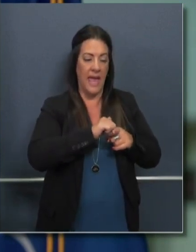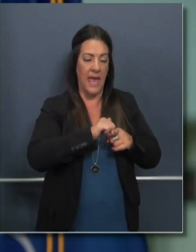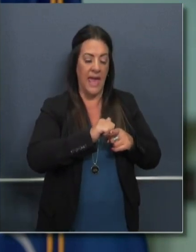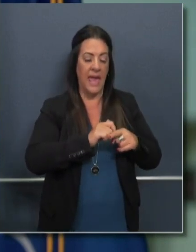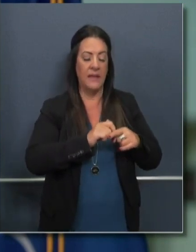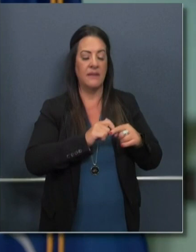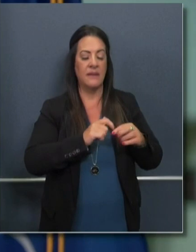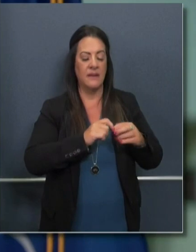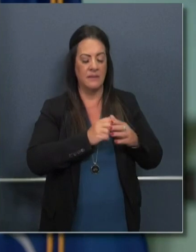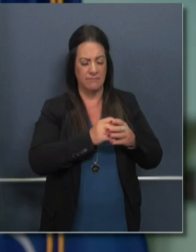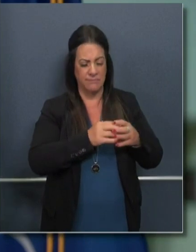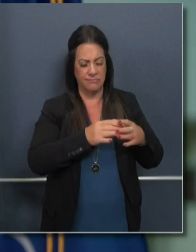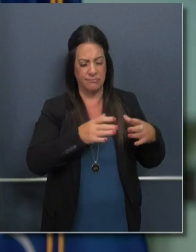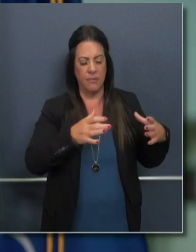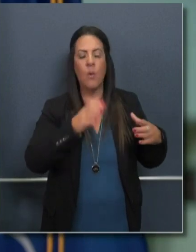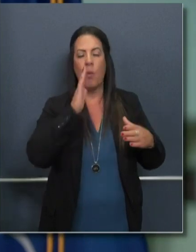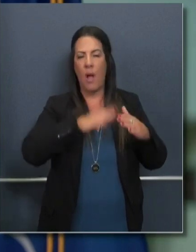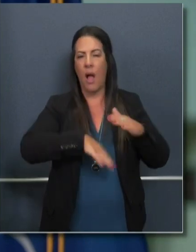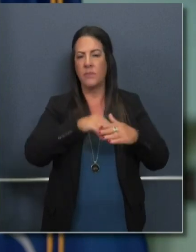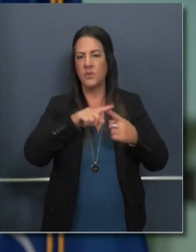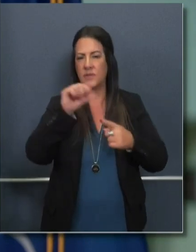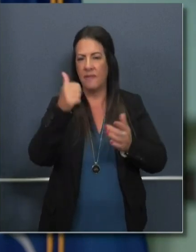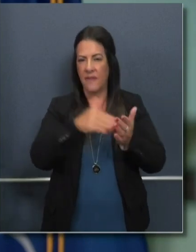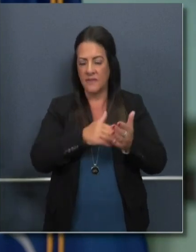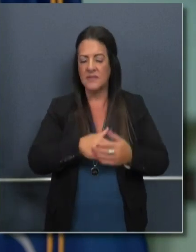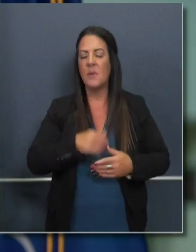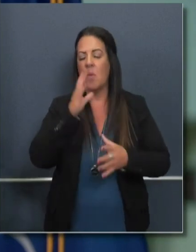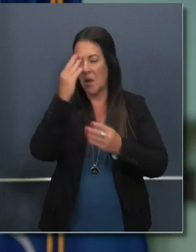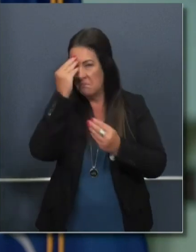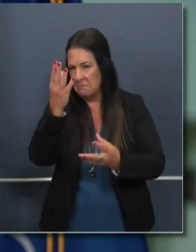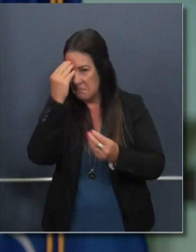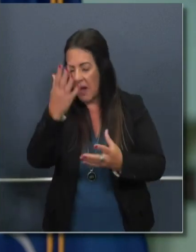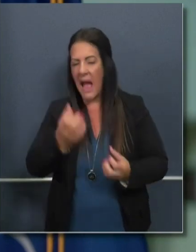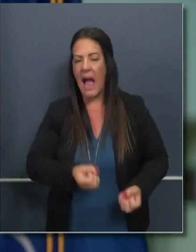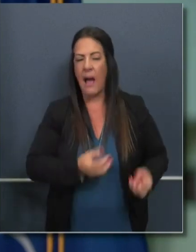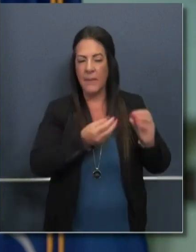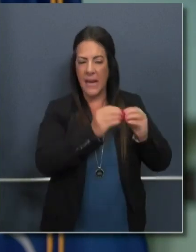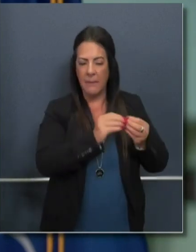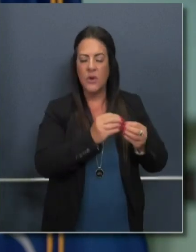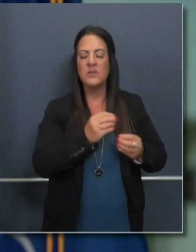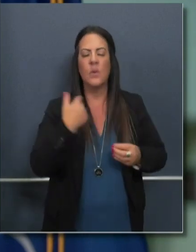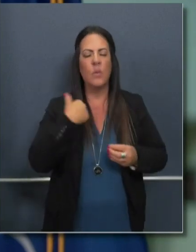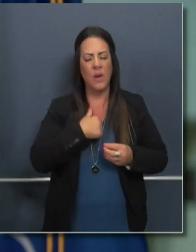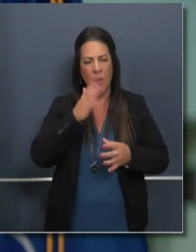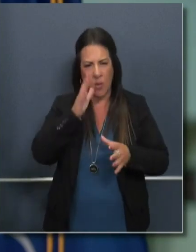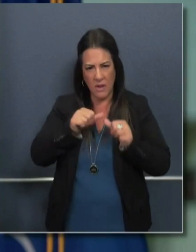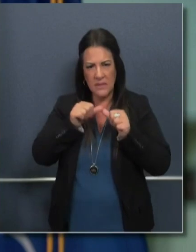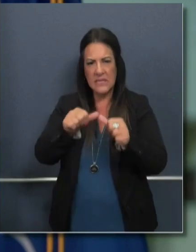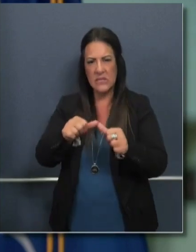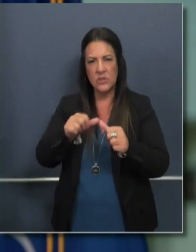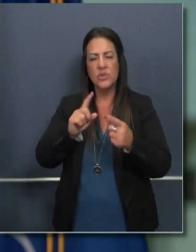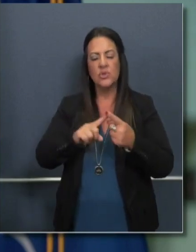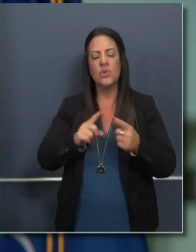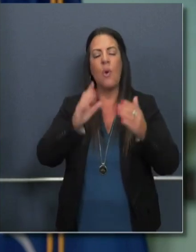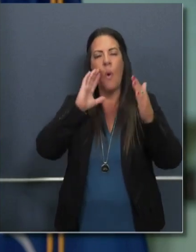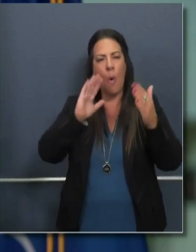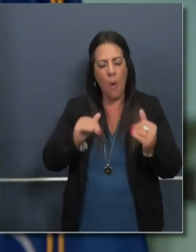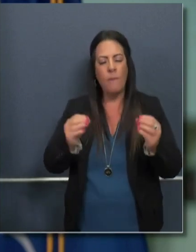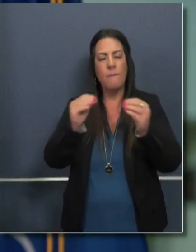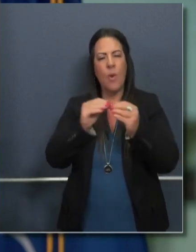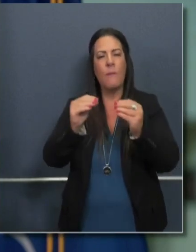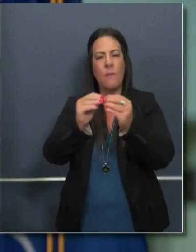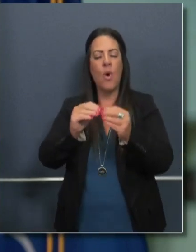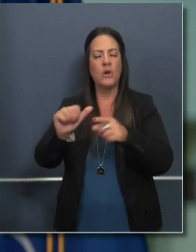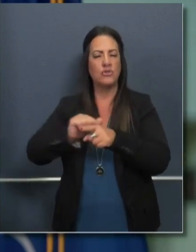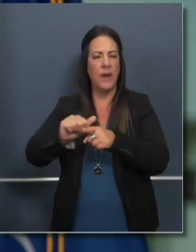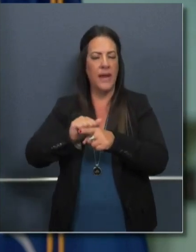cohort trained as contact tracers, and we'll continue to do more to advance even more training